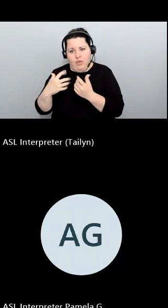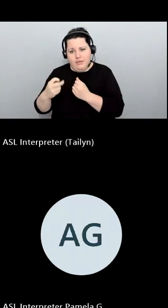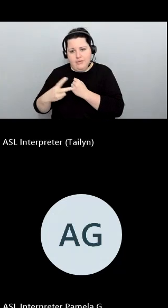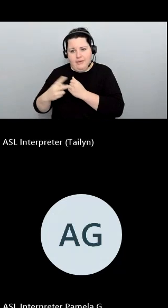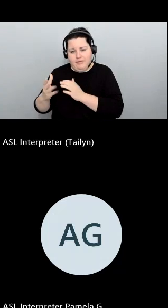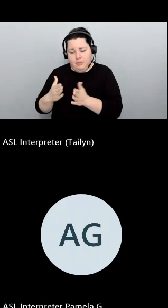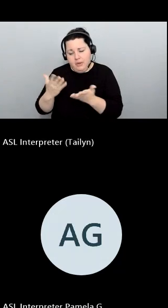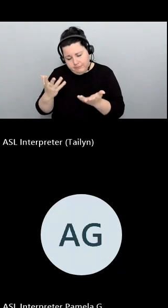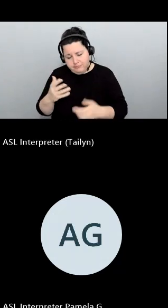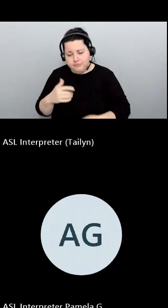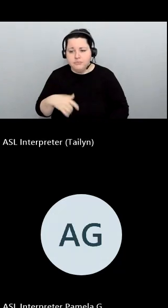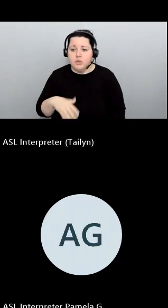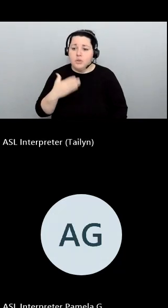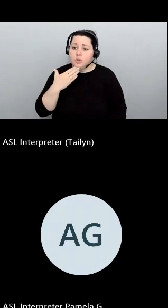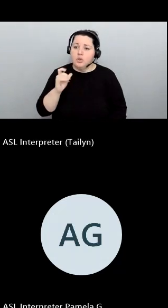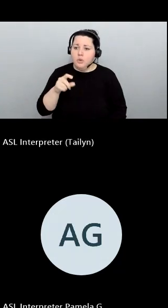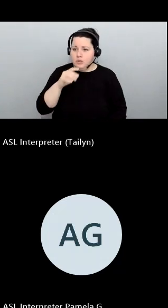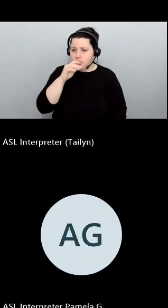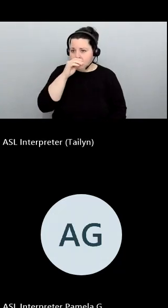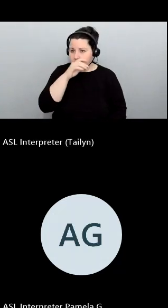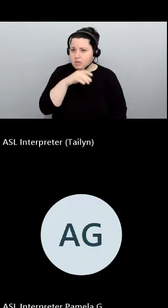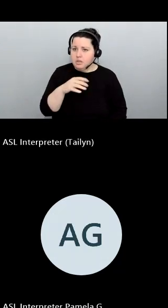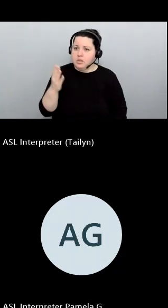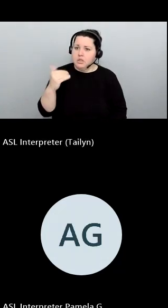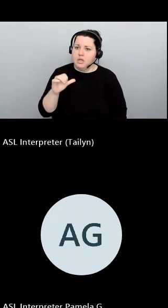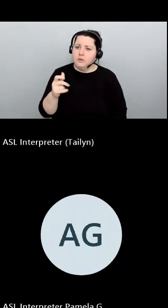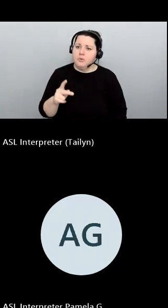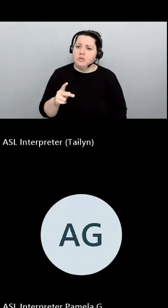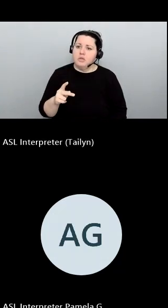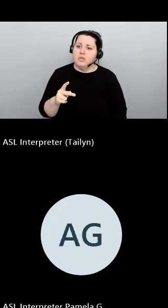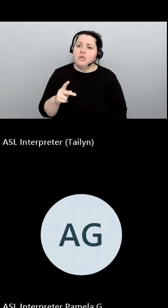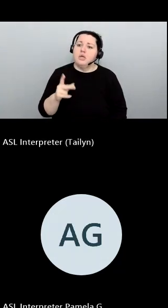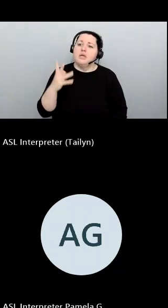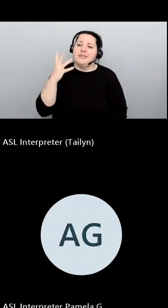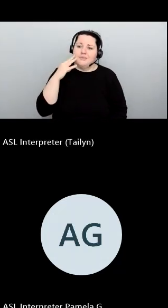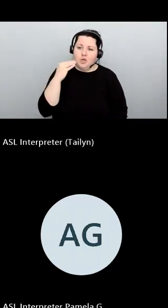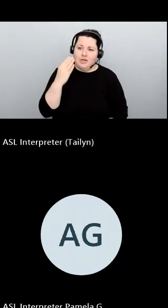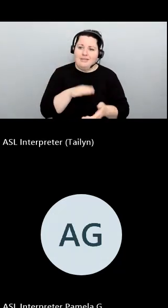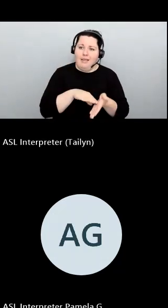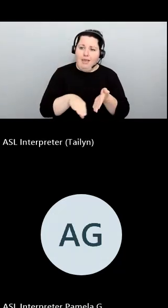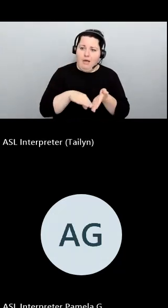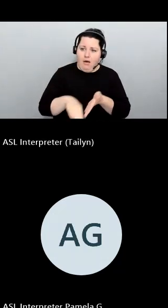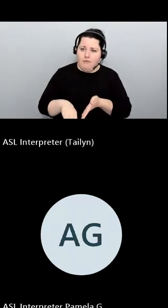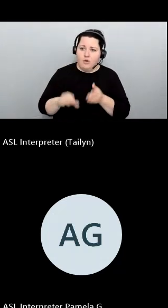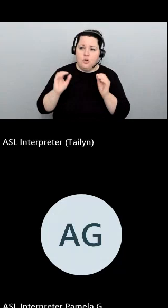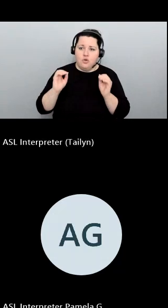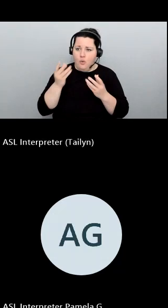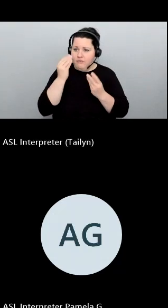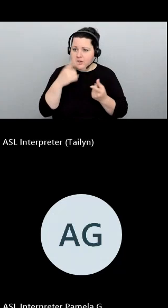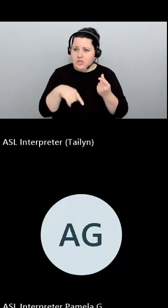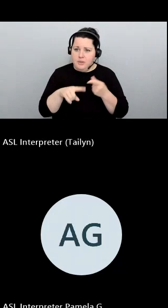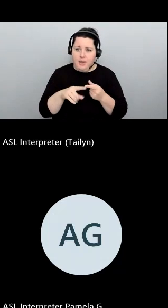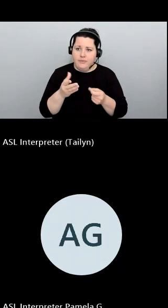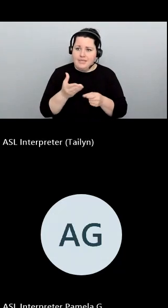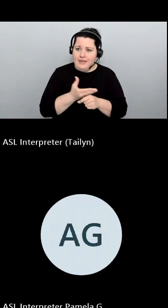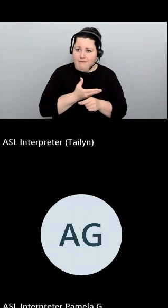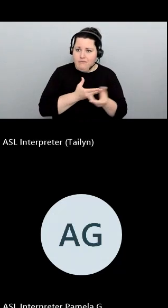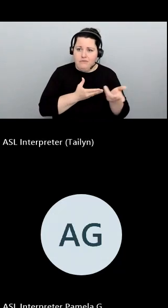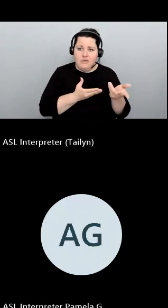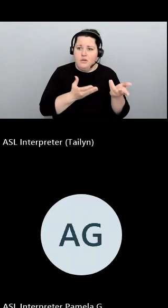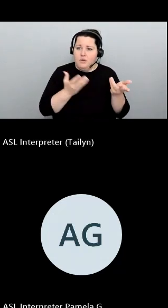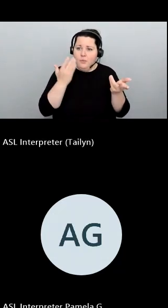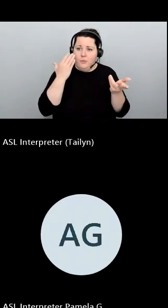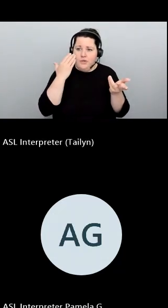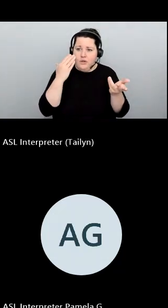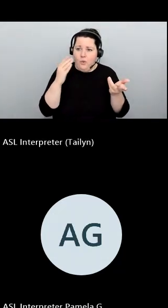good question. Someone here was part of a layoff and there was no information provided about the severance, and we just didn't know anything